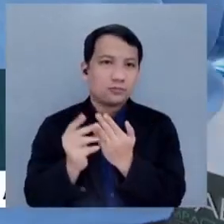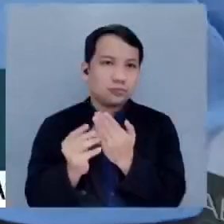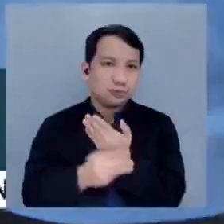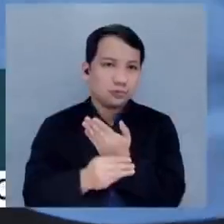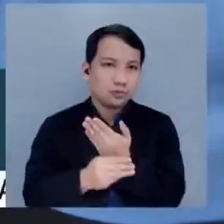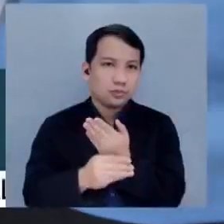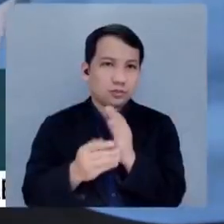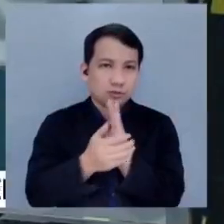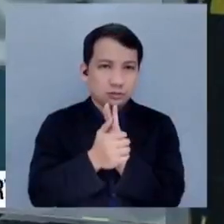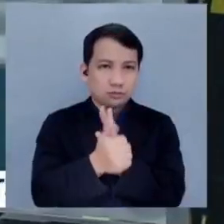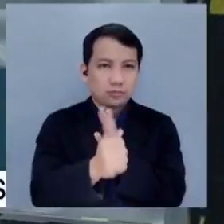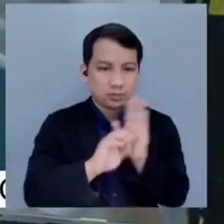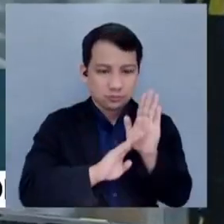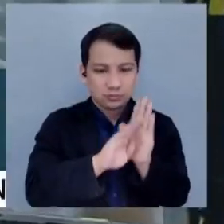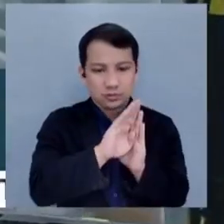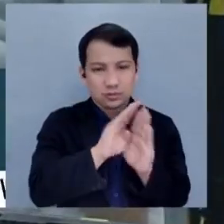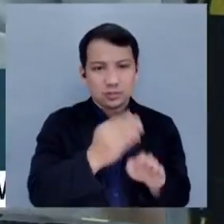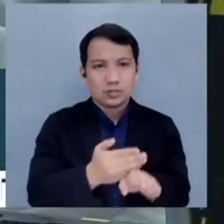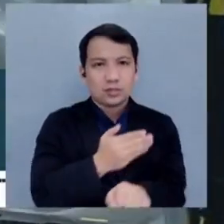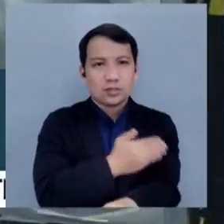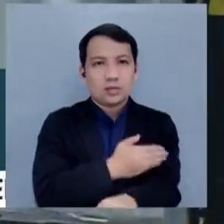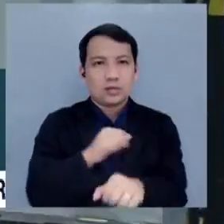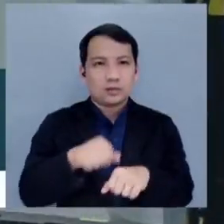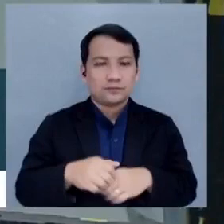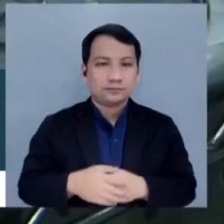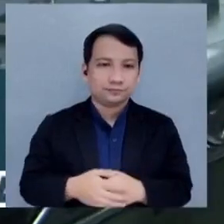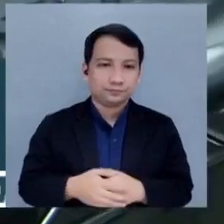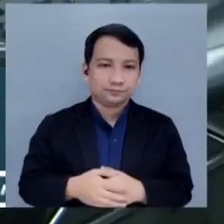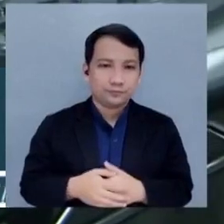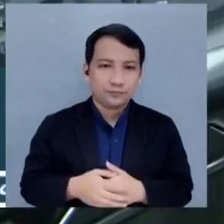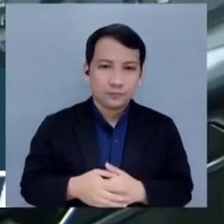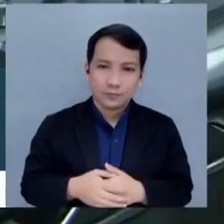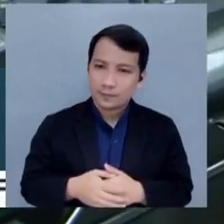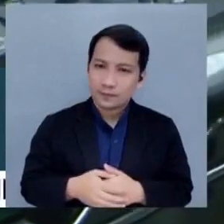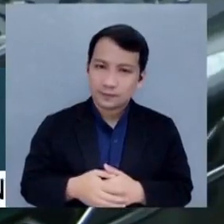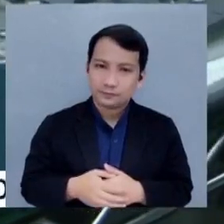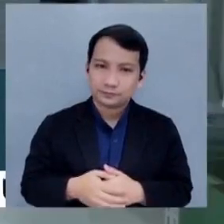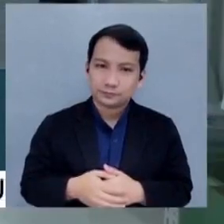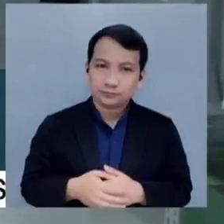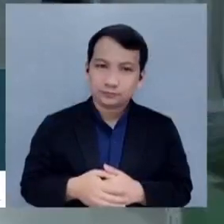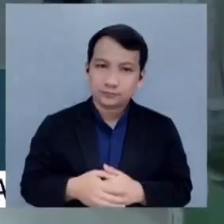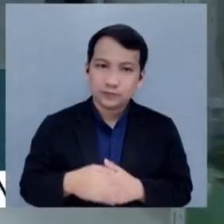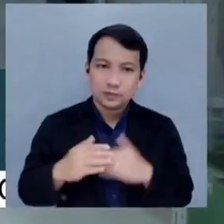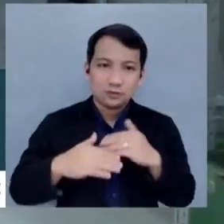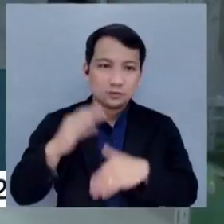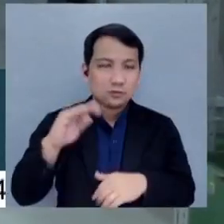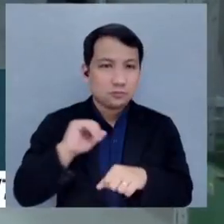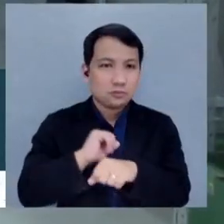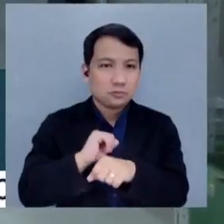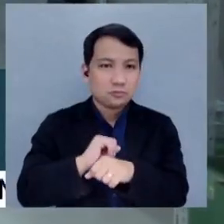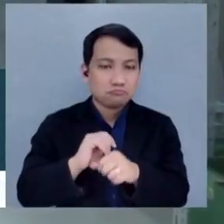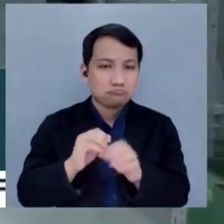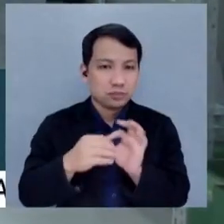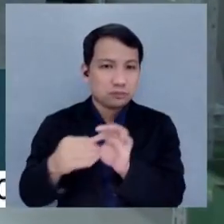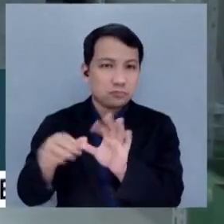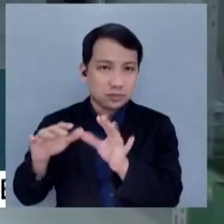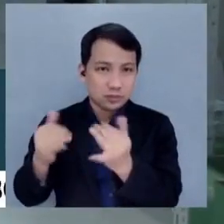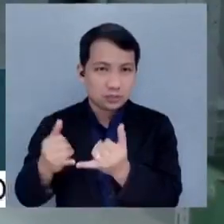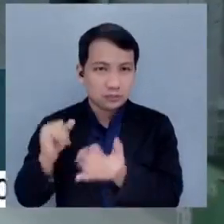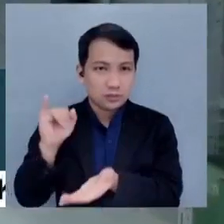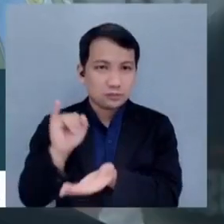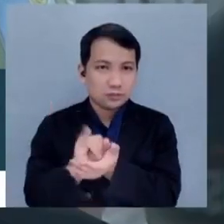of Filipino workers to better equip them with the right tools for higher-paying jobs. Among the companies investing